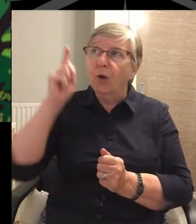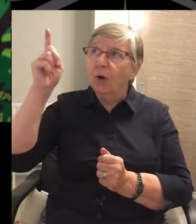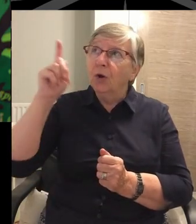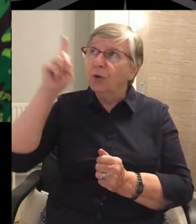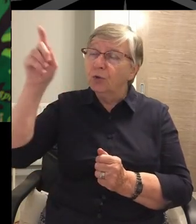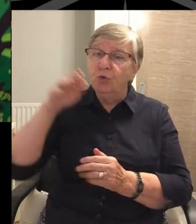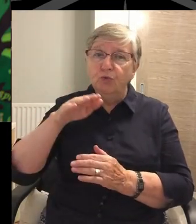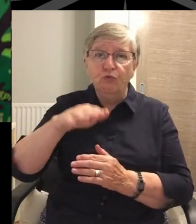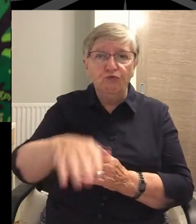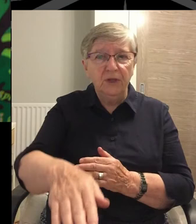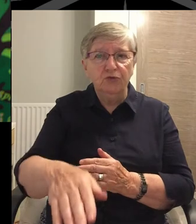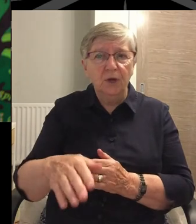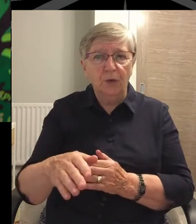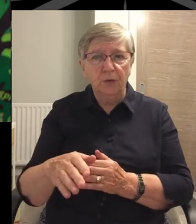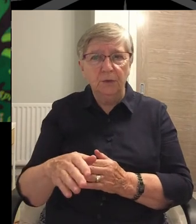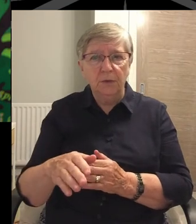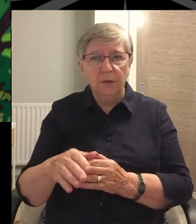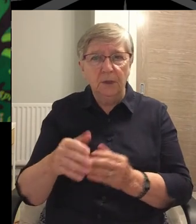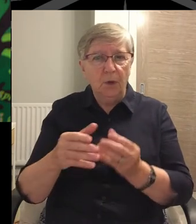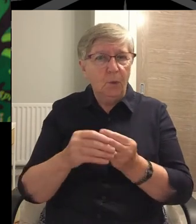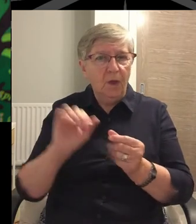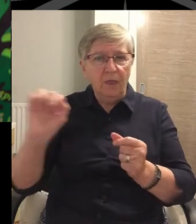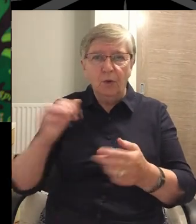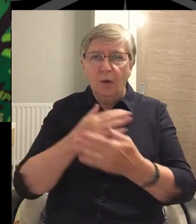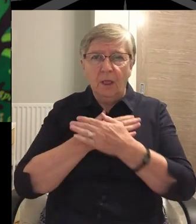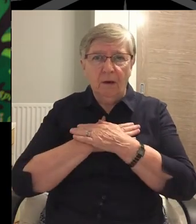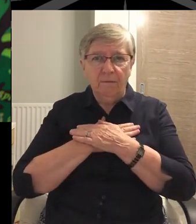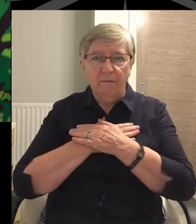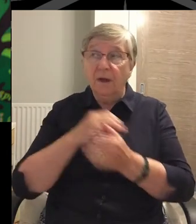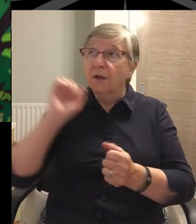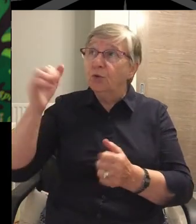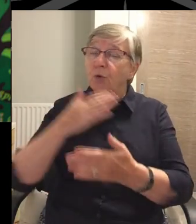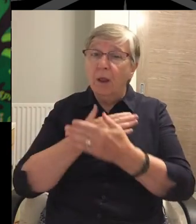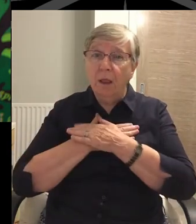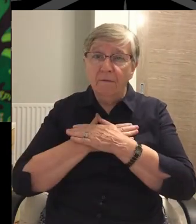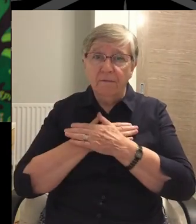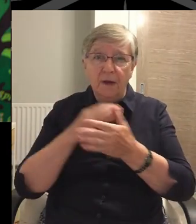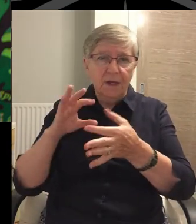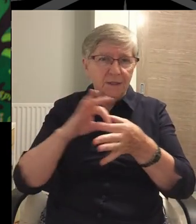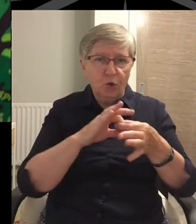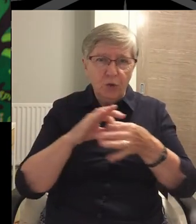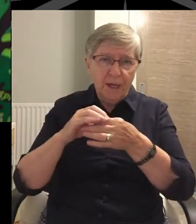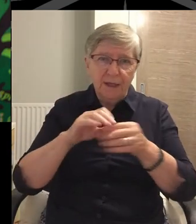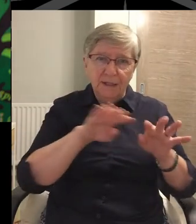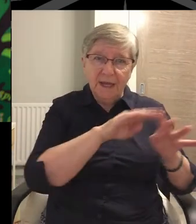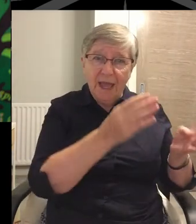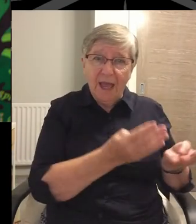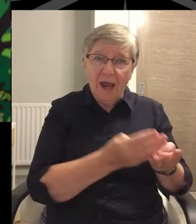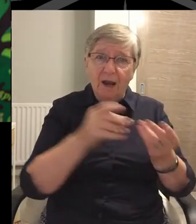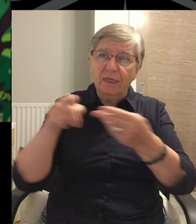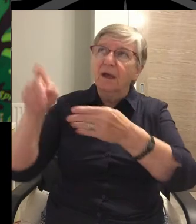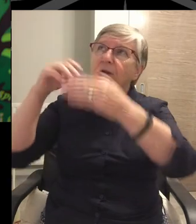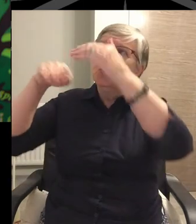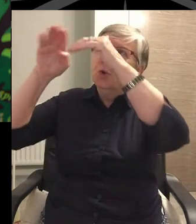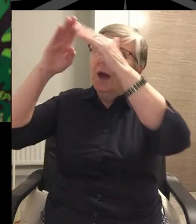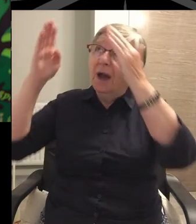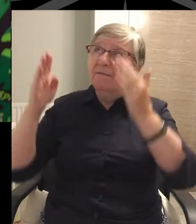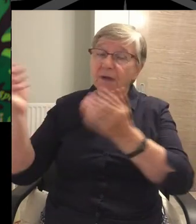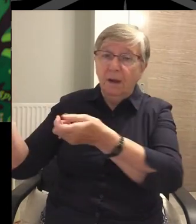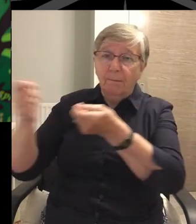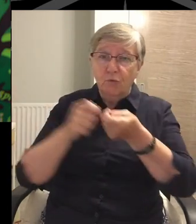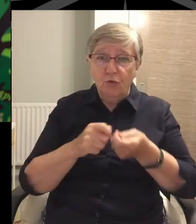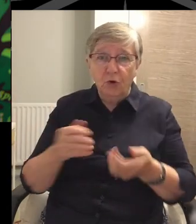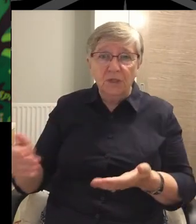God, you reached down in love, and your love has connected earth with heaven, brought salvation